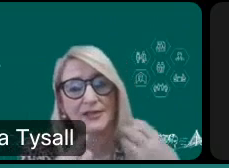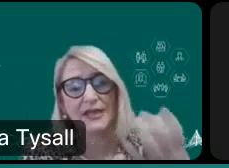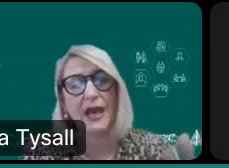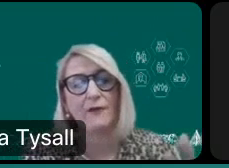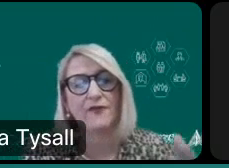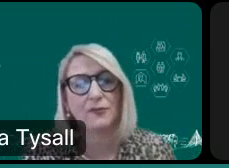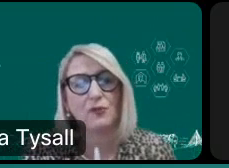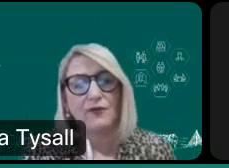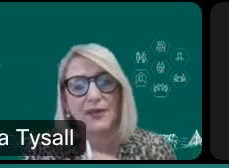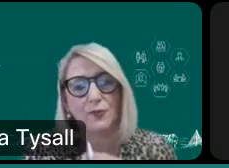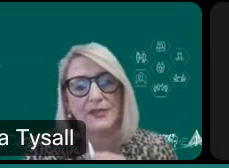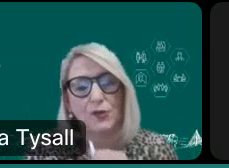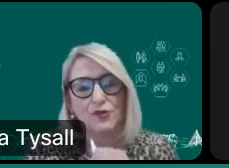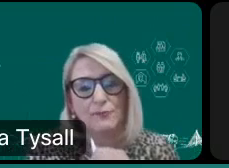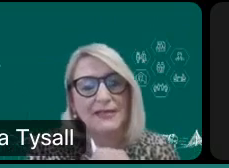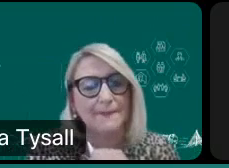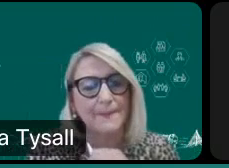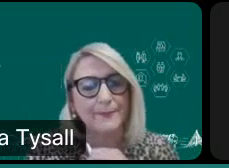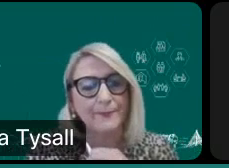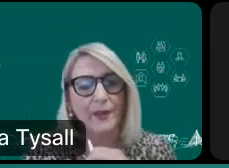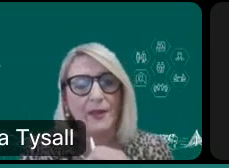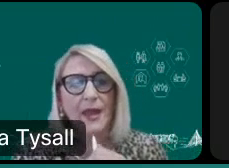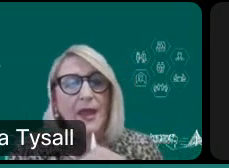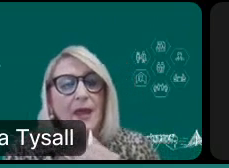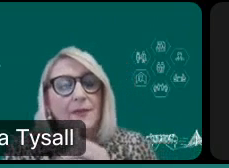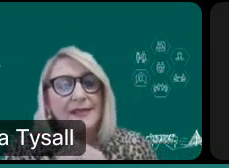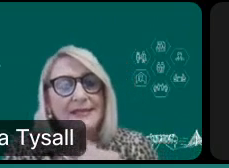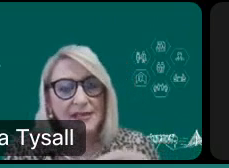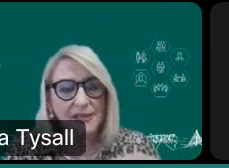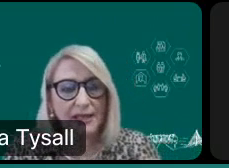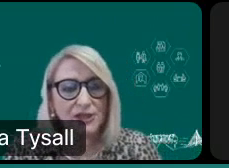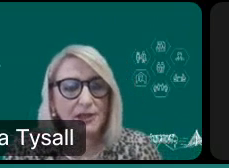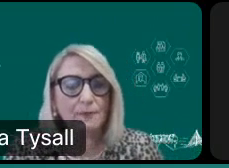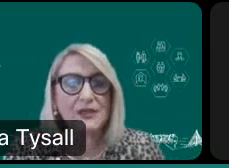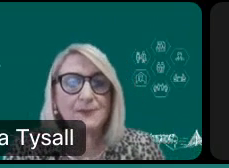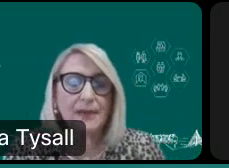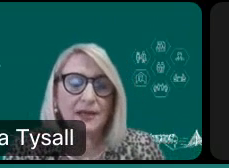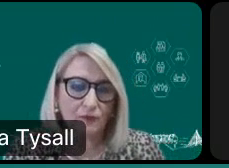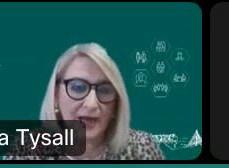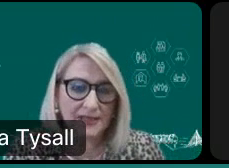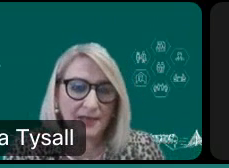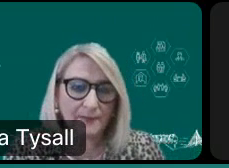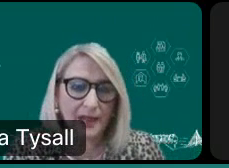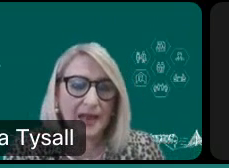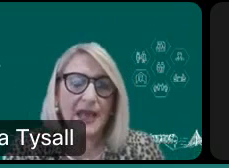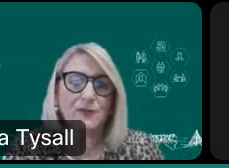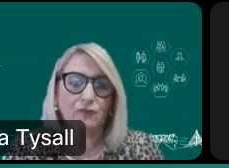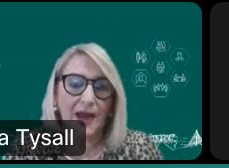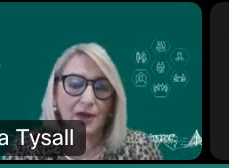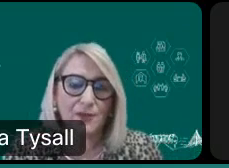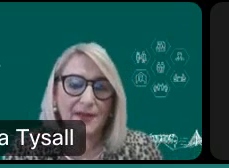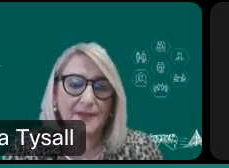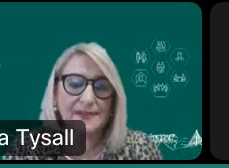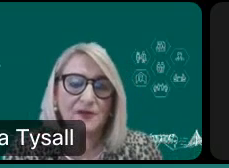and just caring for them throughout that open disclosure meeting. This designation must be made in writing and kept